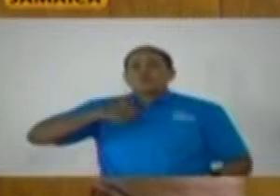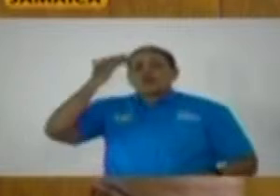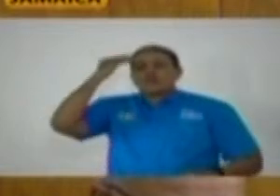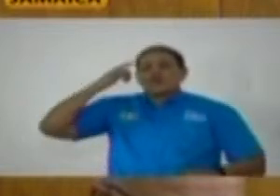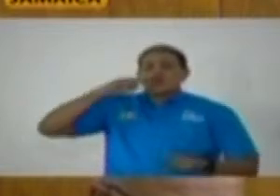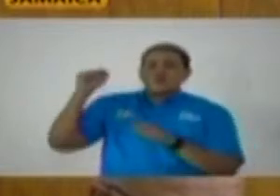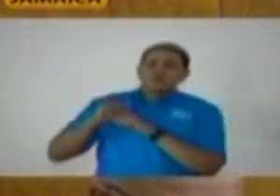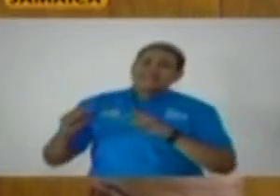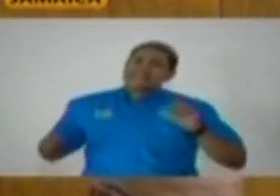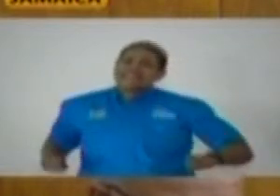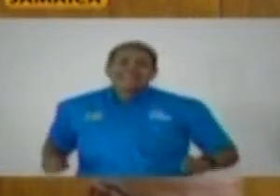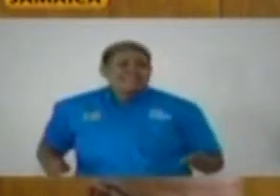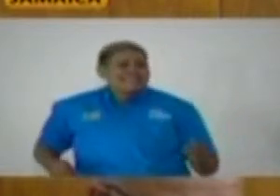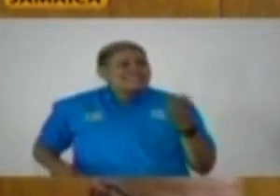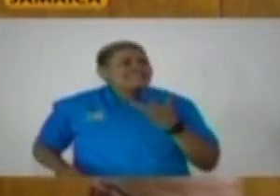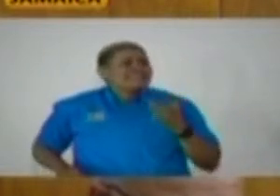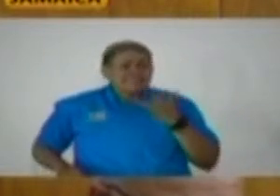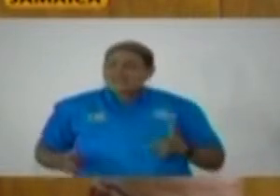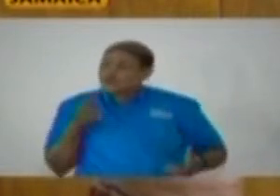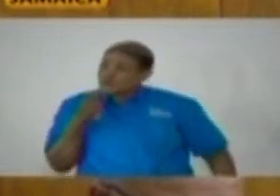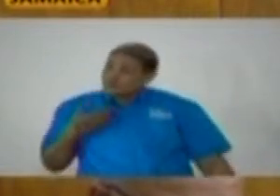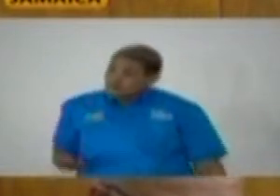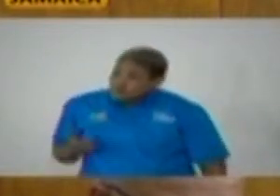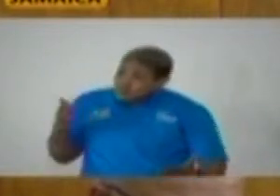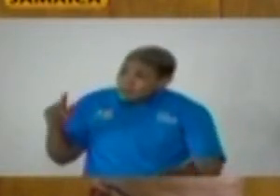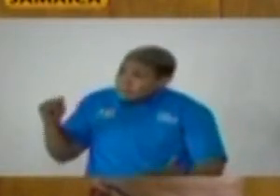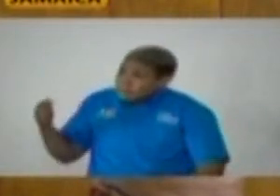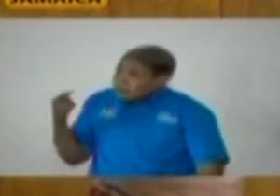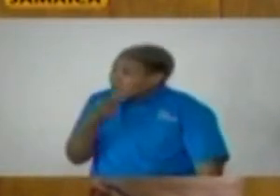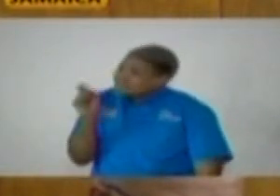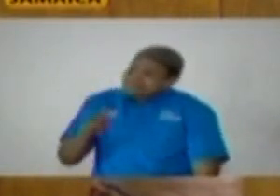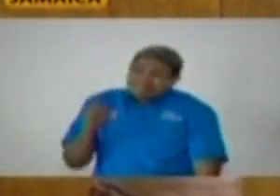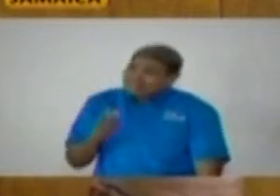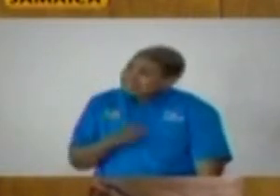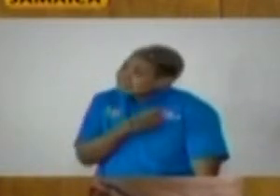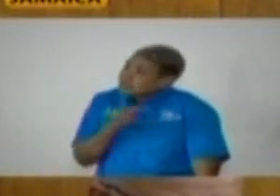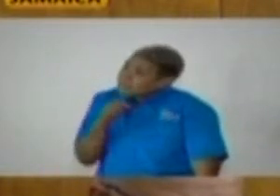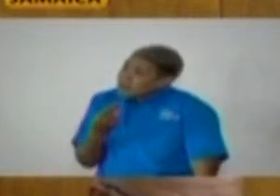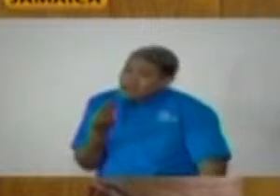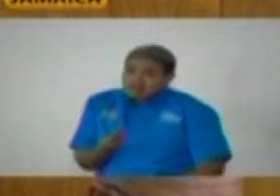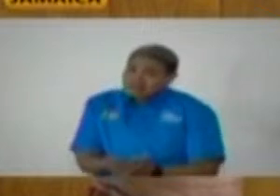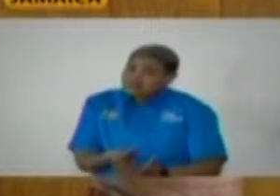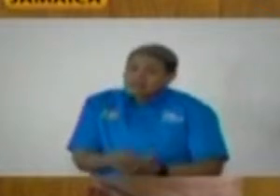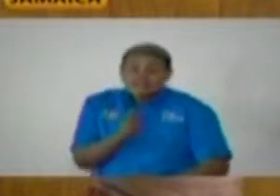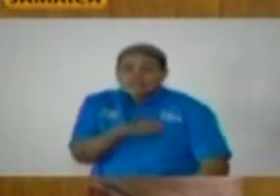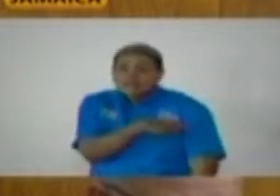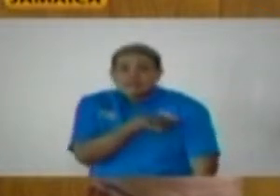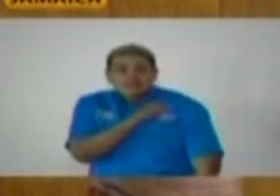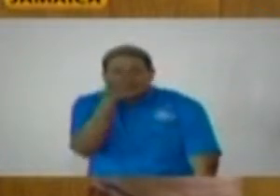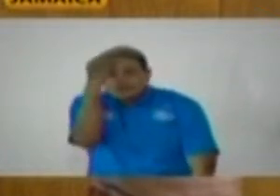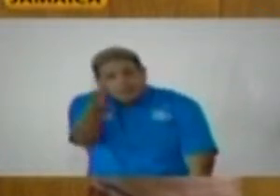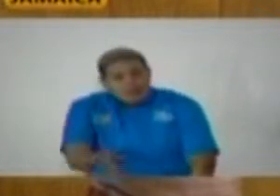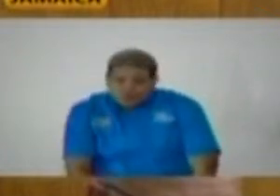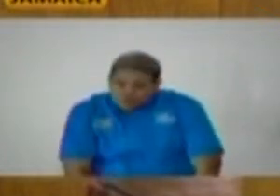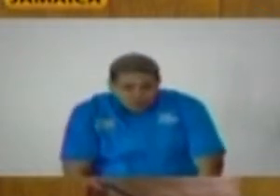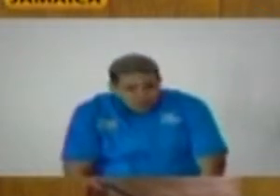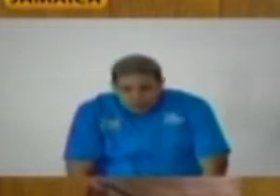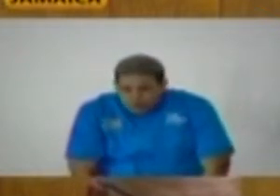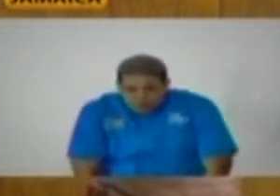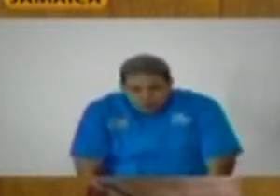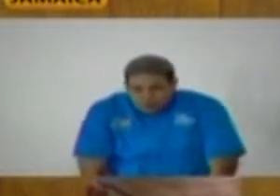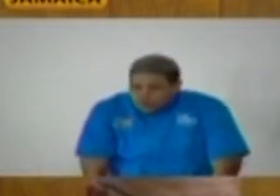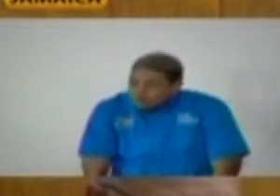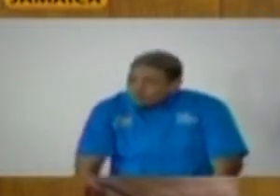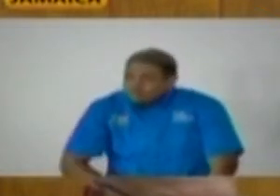need, who we recommend to PATH to get on the PATH program. And I can tell you, Madam Speaker, it is probably the